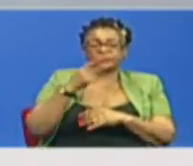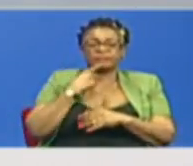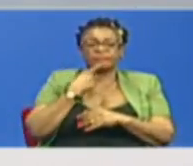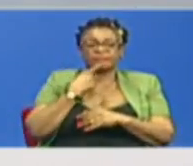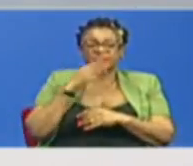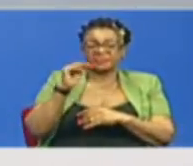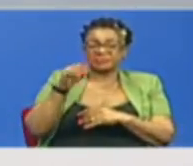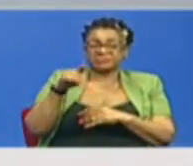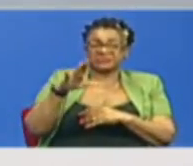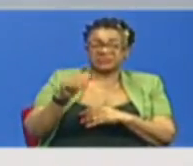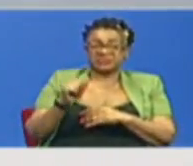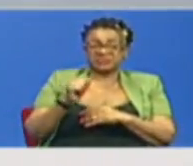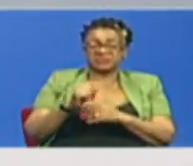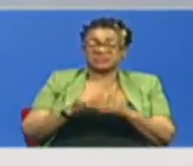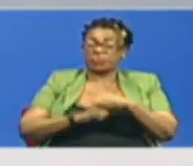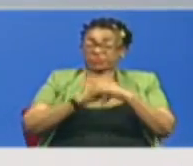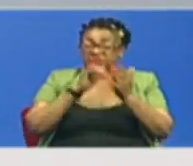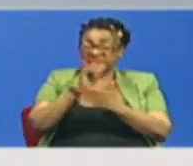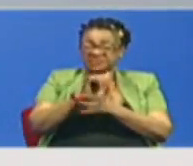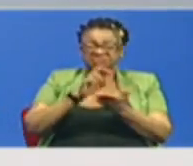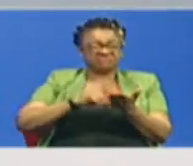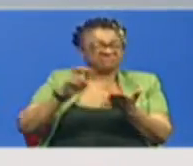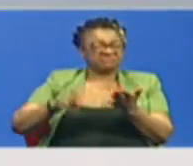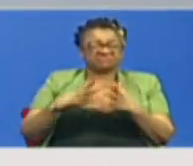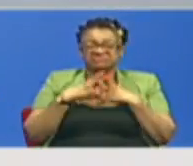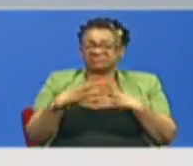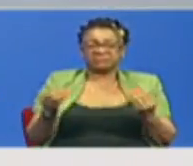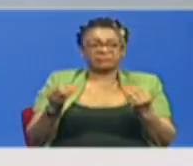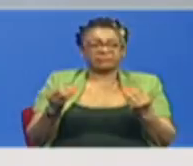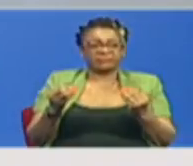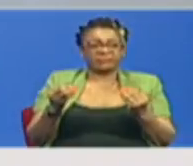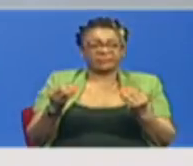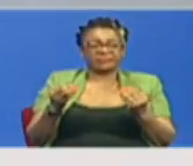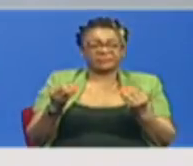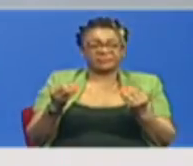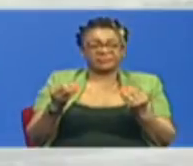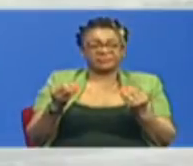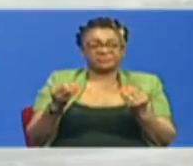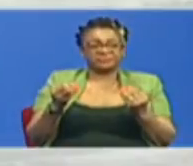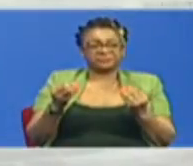have seemingly backed out and disappeared. Naoma Sampao has more.